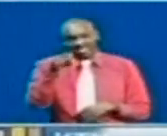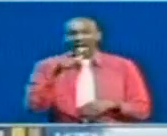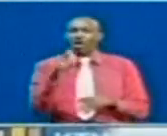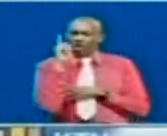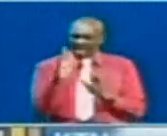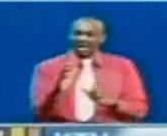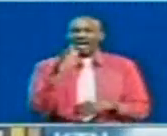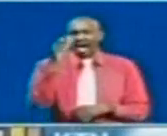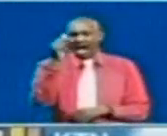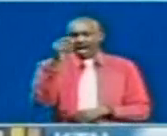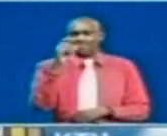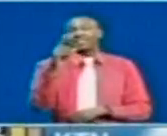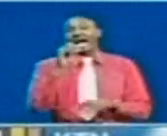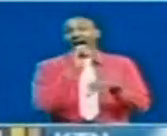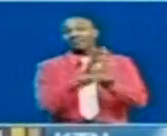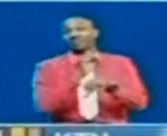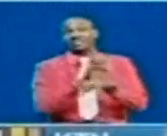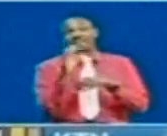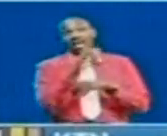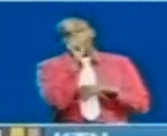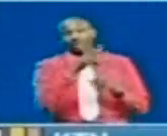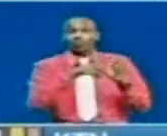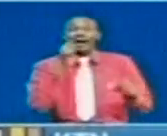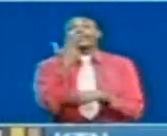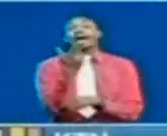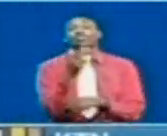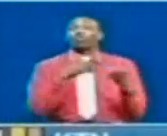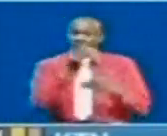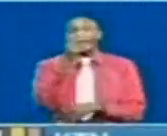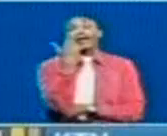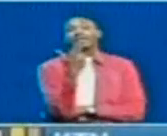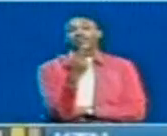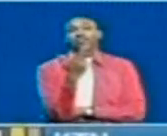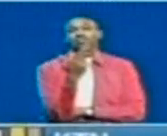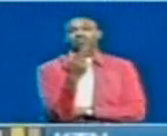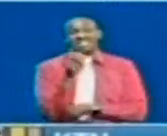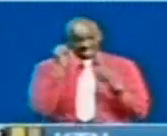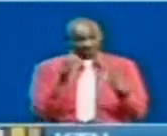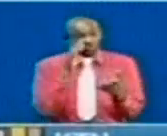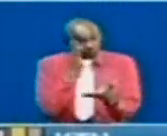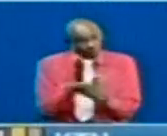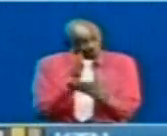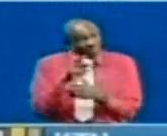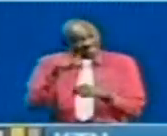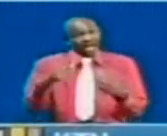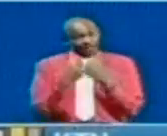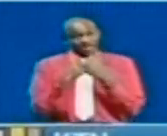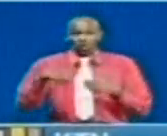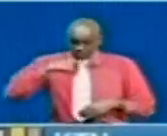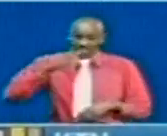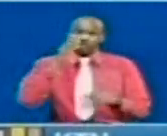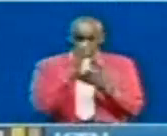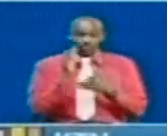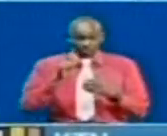Nasir has advised his clients to buy guns so that if indeed this is the case, we too can